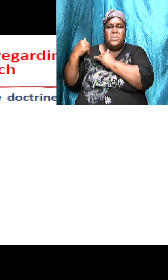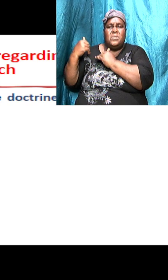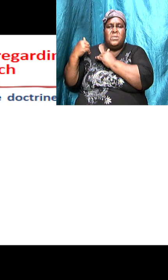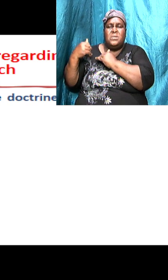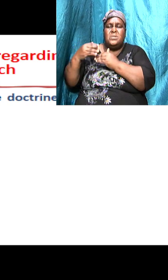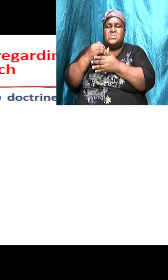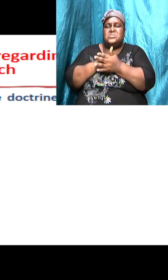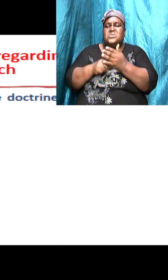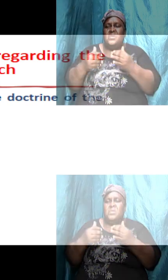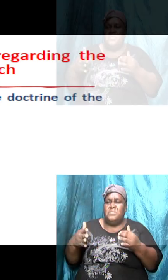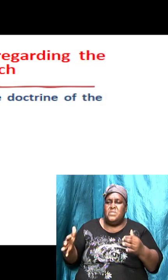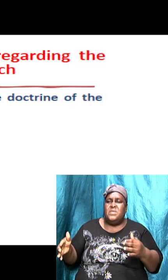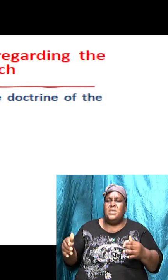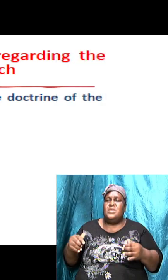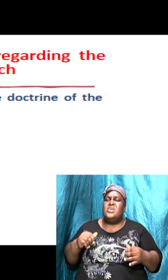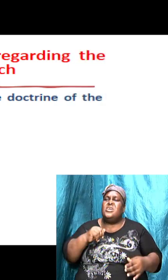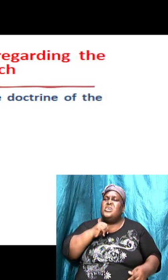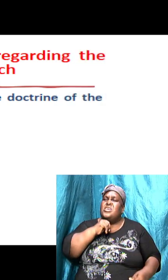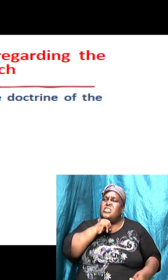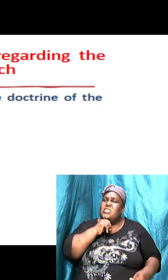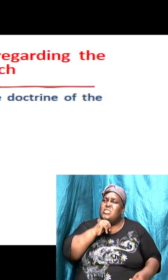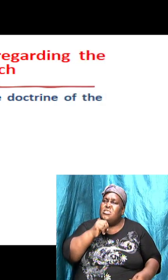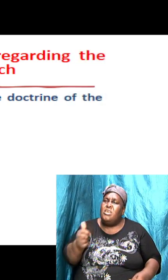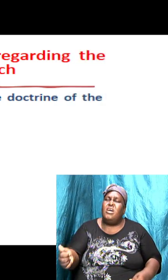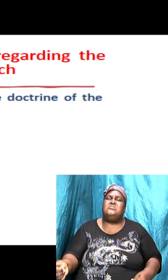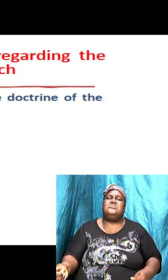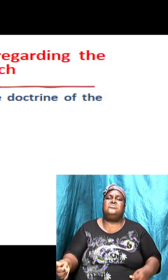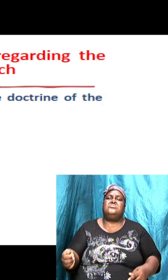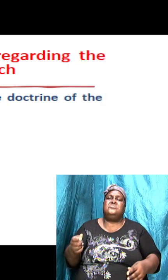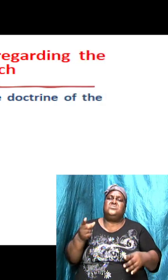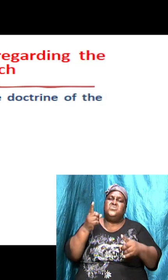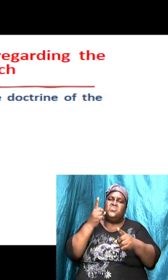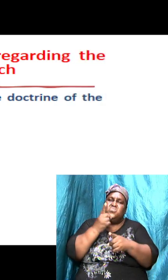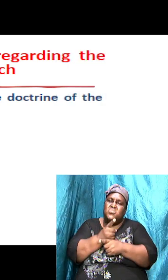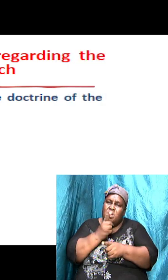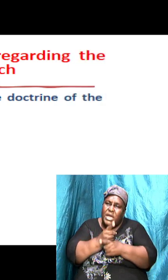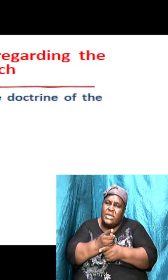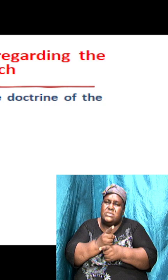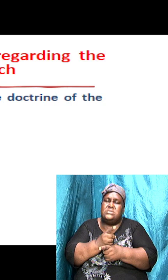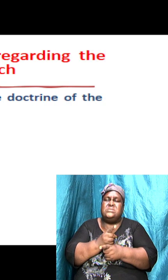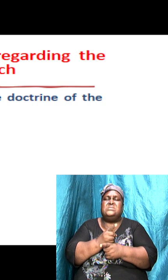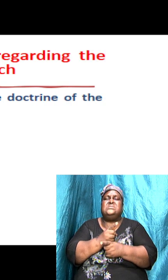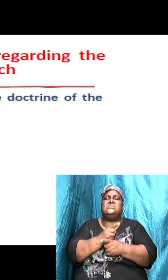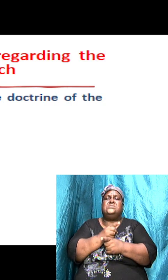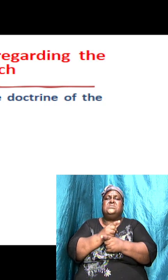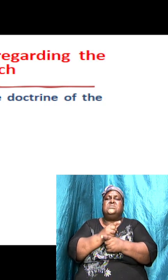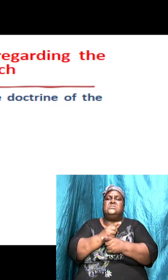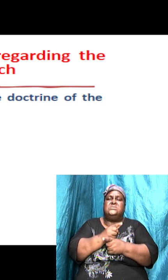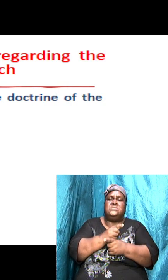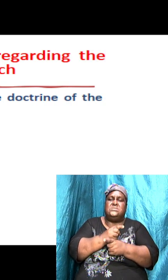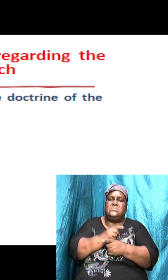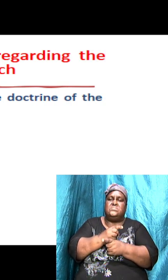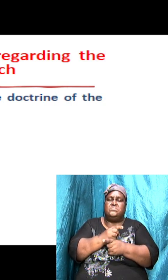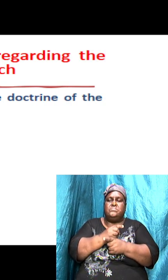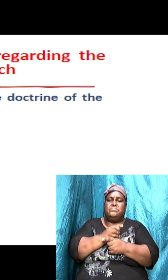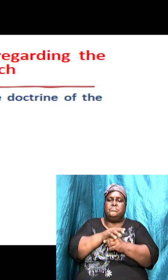something that was absolutely, absolutely wrong. And